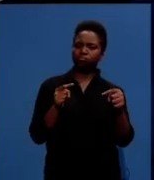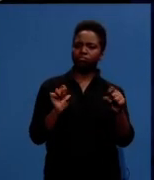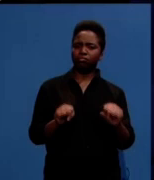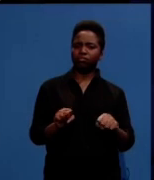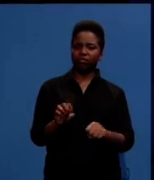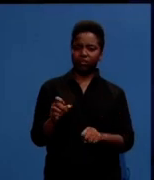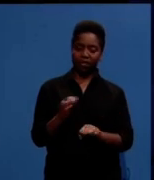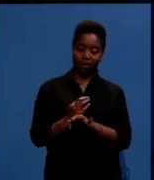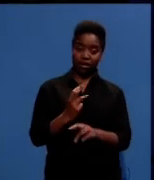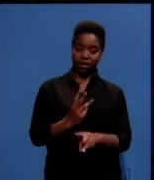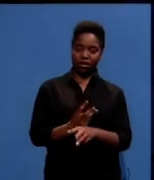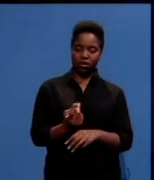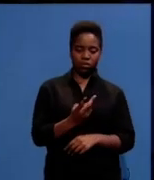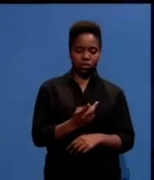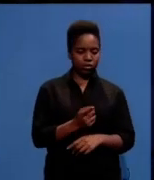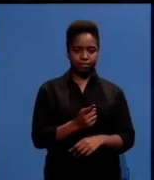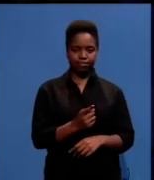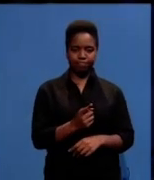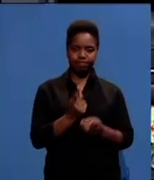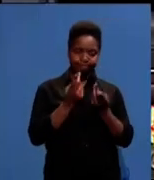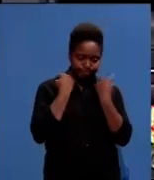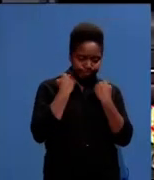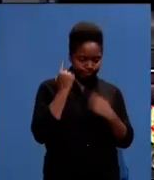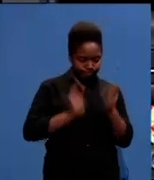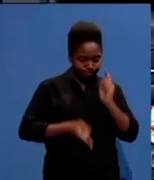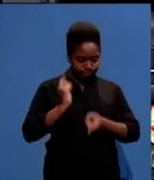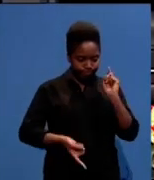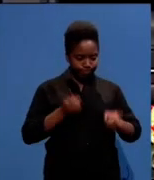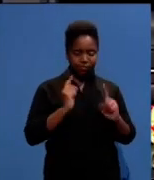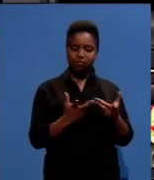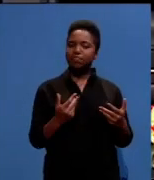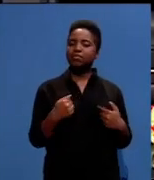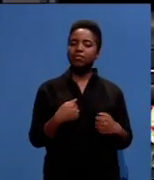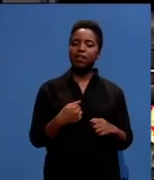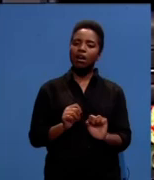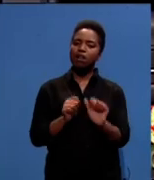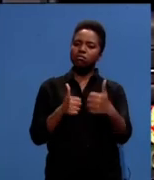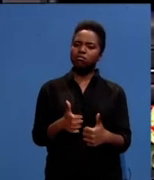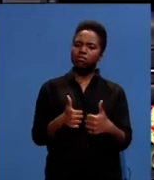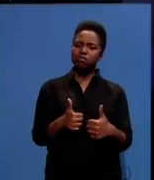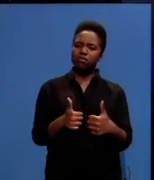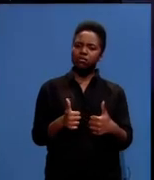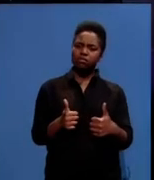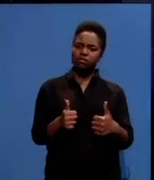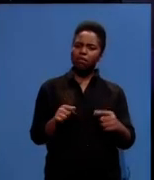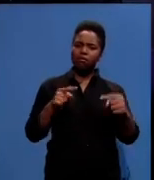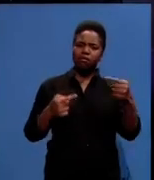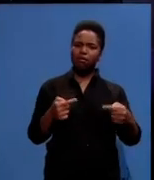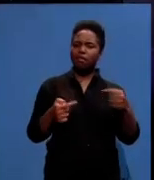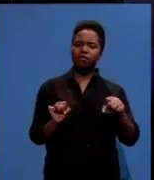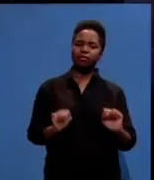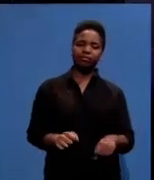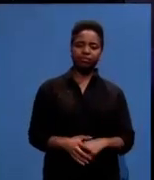lot of parents exact obedience out of their children rather than the ability to sit down and argue. I mean, that's, as you really have it's